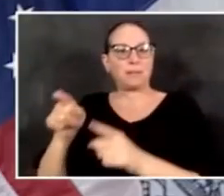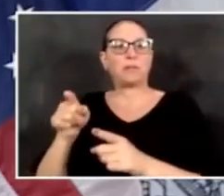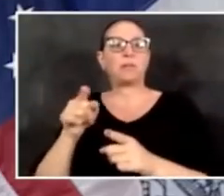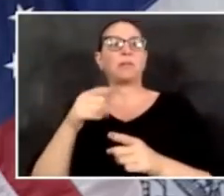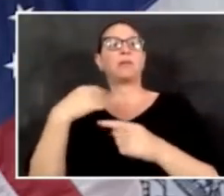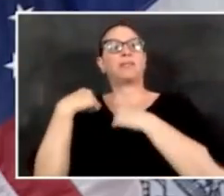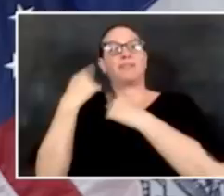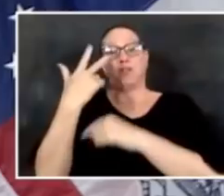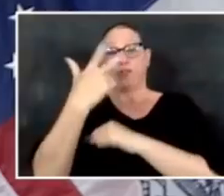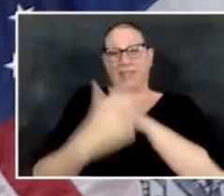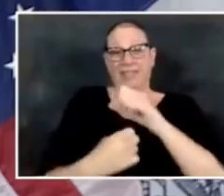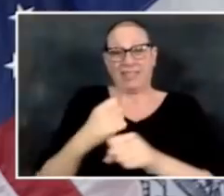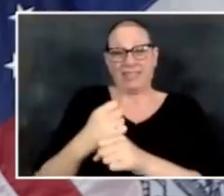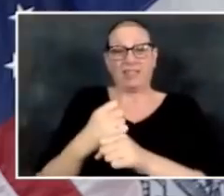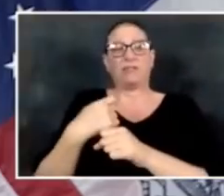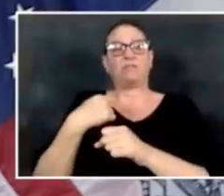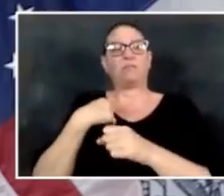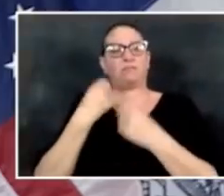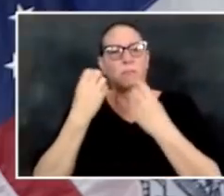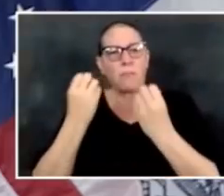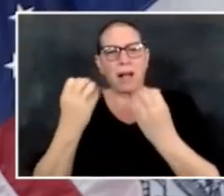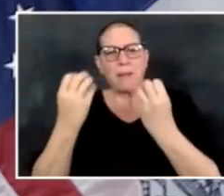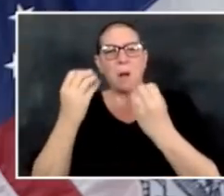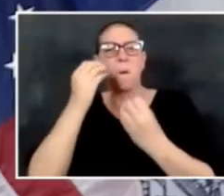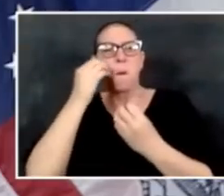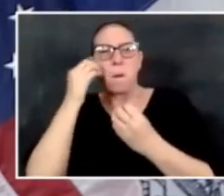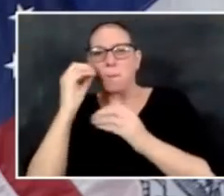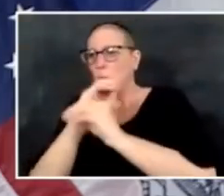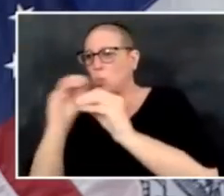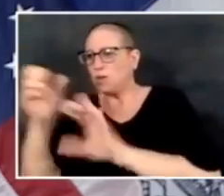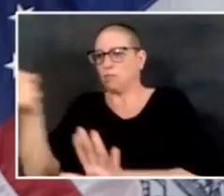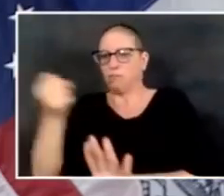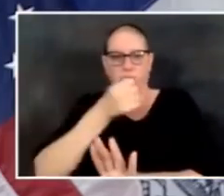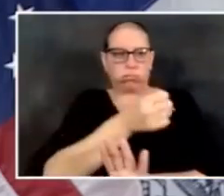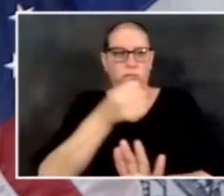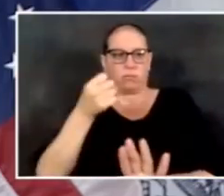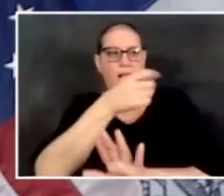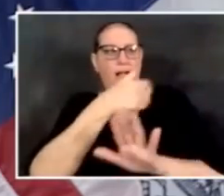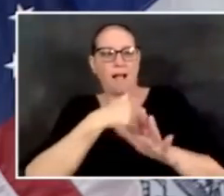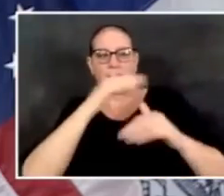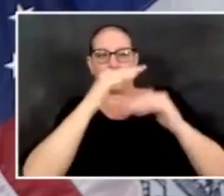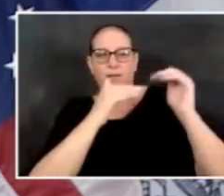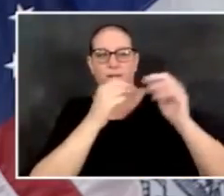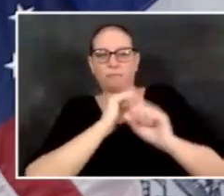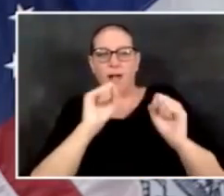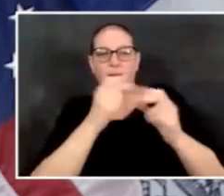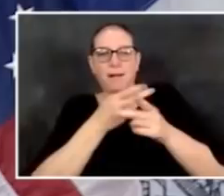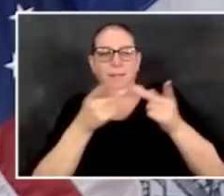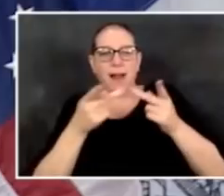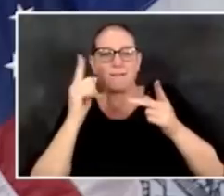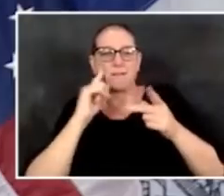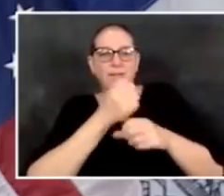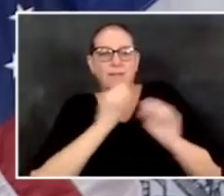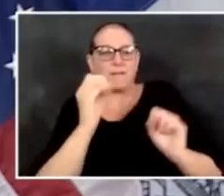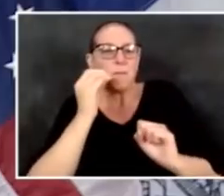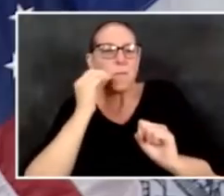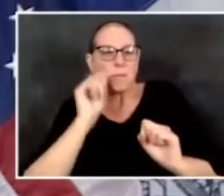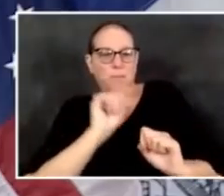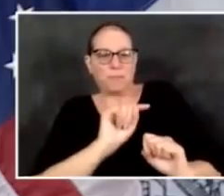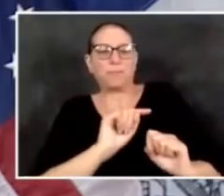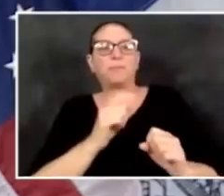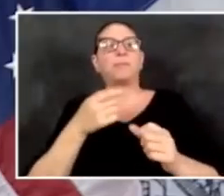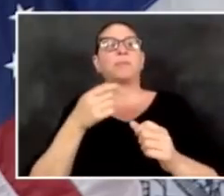into permanent housing, have stayed there. We have a strategy, it's working. We're going to apply that strategy more and more intensely. It's even been working through